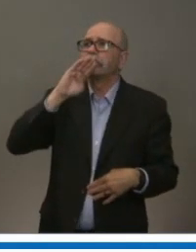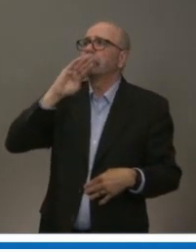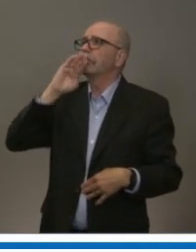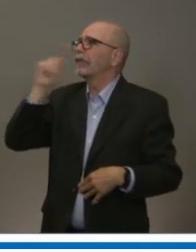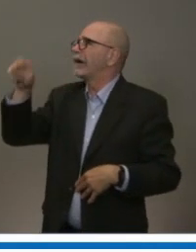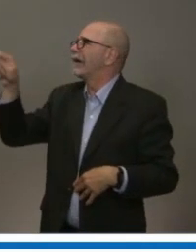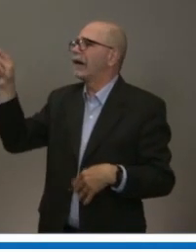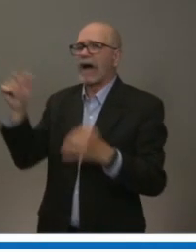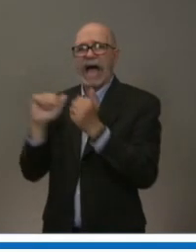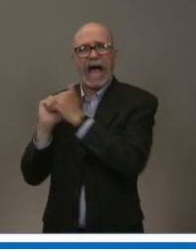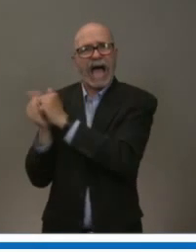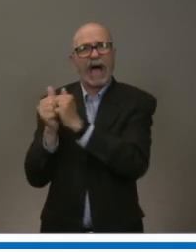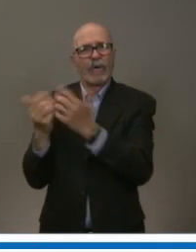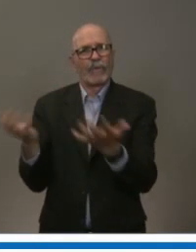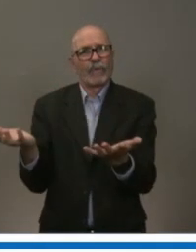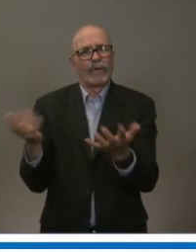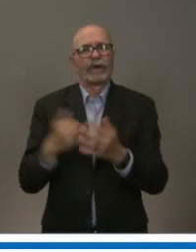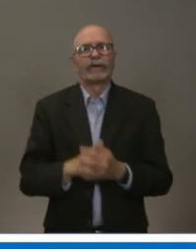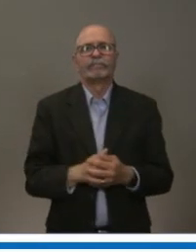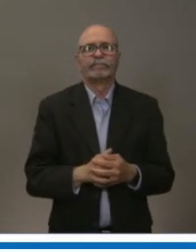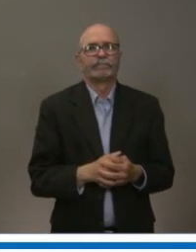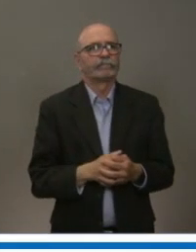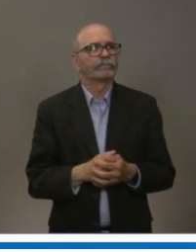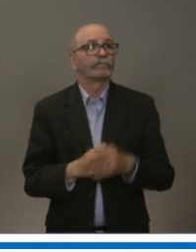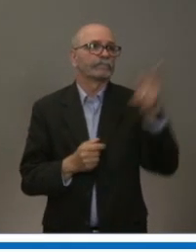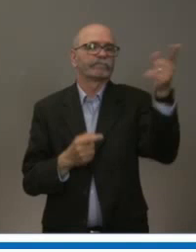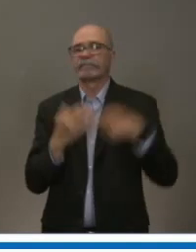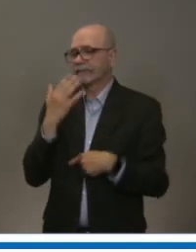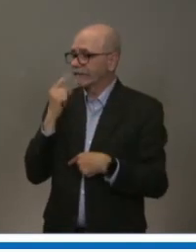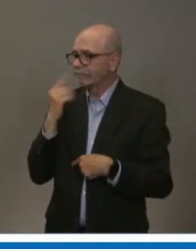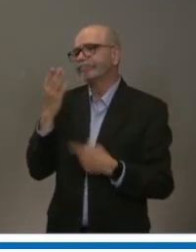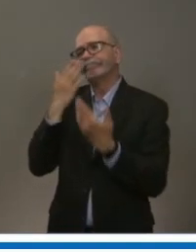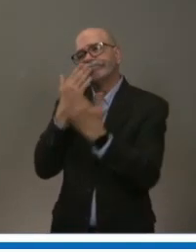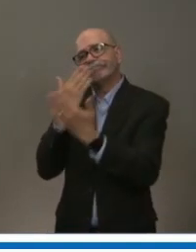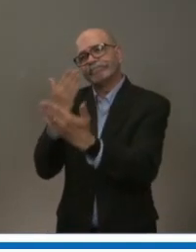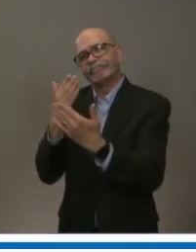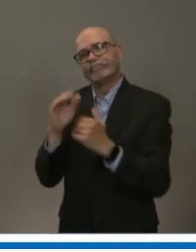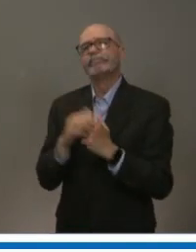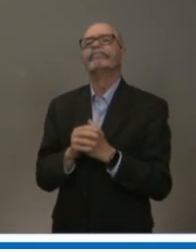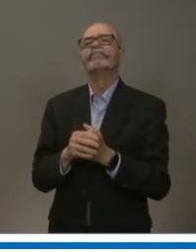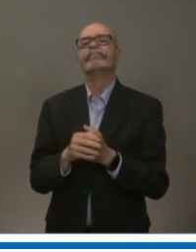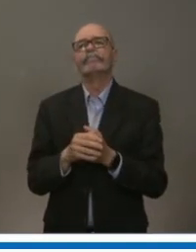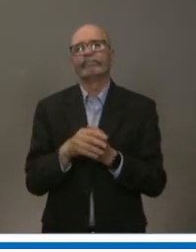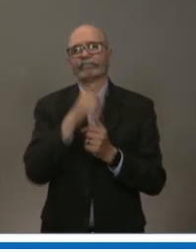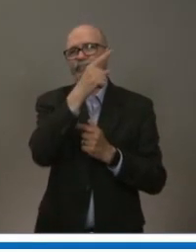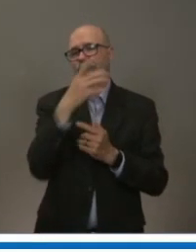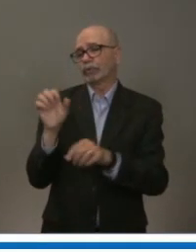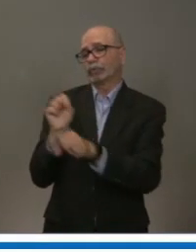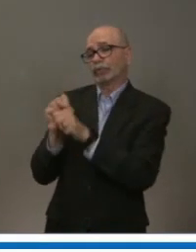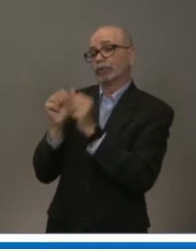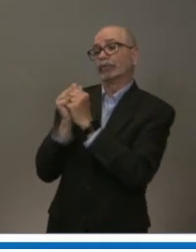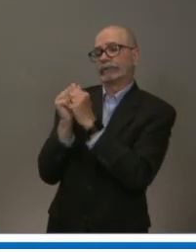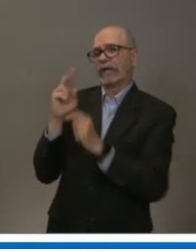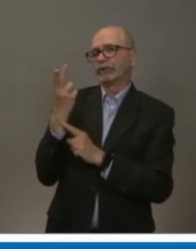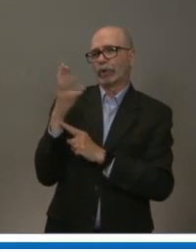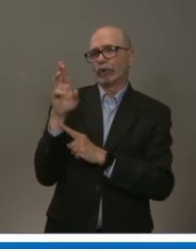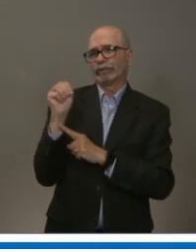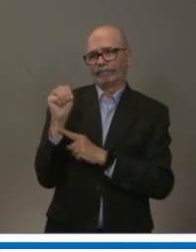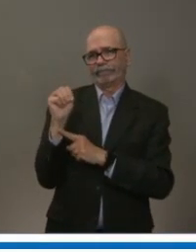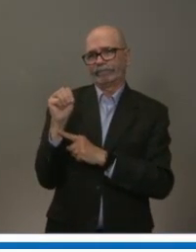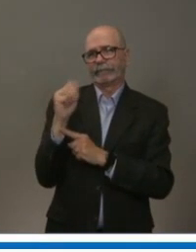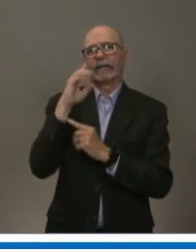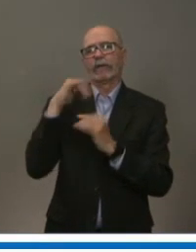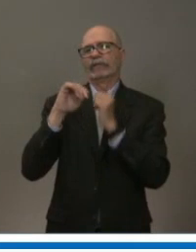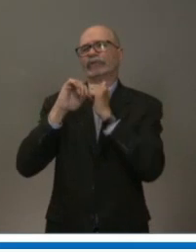Each one of those will be different, as you've described. We've worked with HRM to open up some other shelters. My understanding they